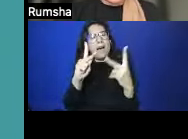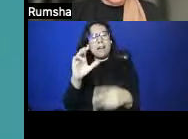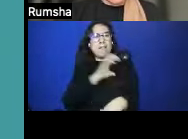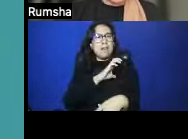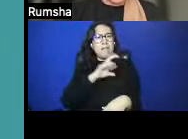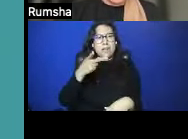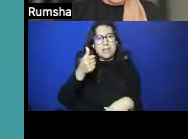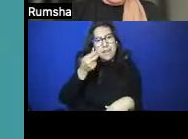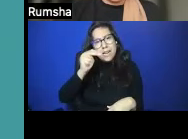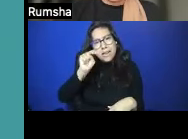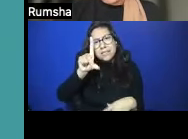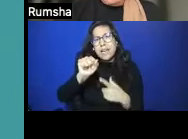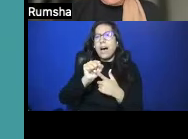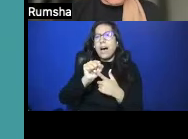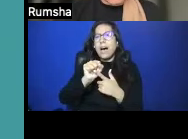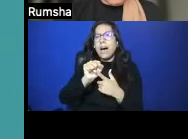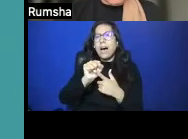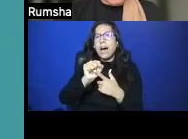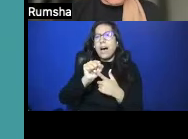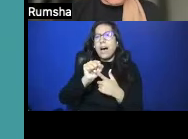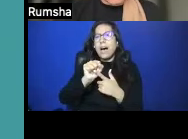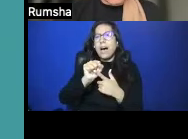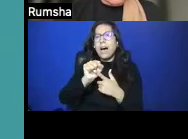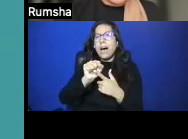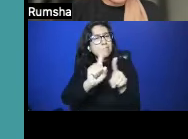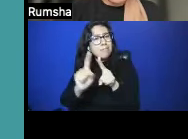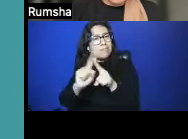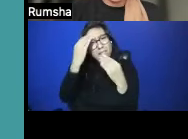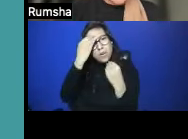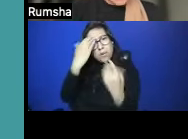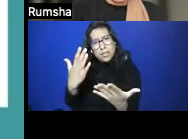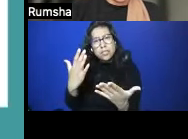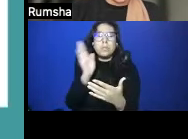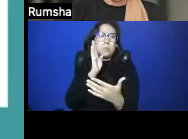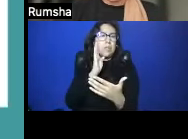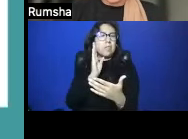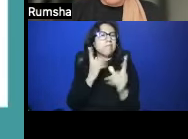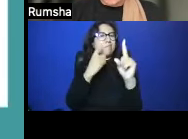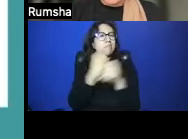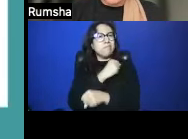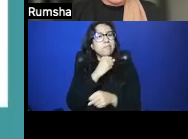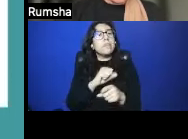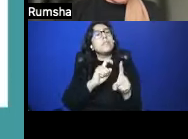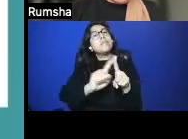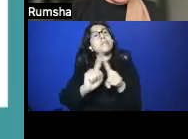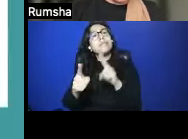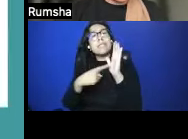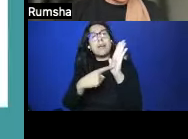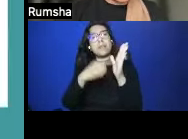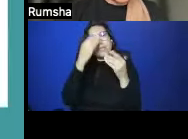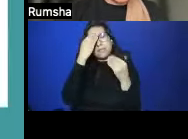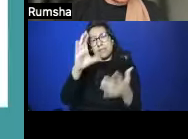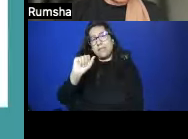information streams as we get there. Next slide now, there are examples of Copaganda. Here